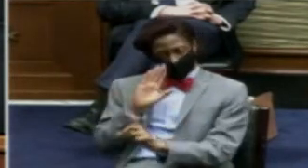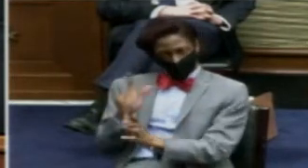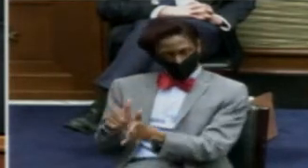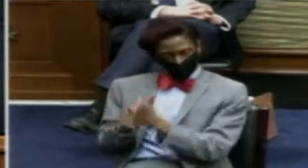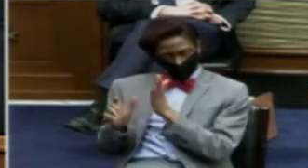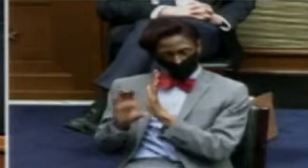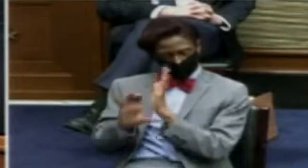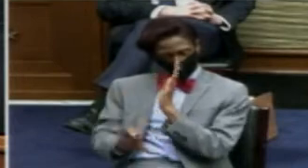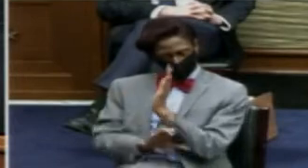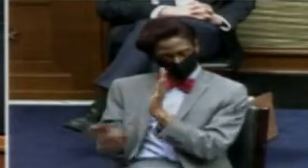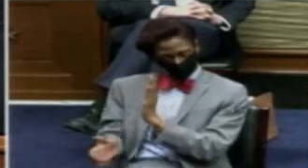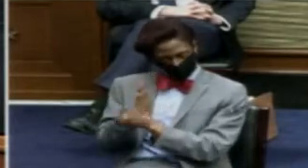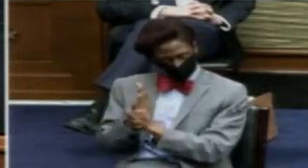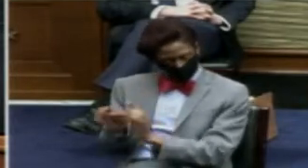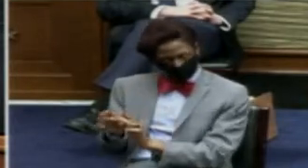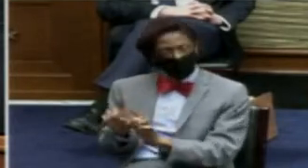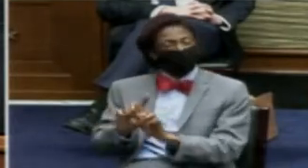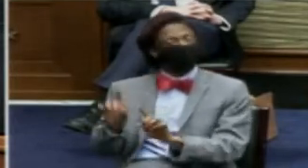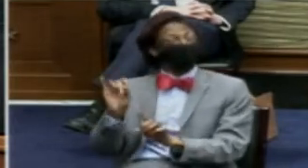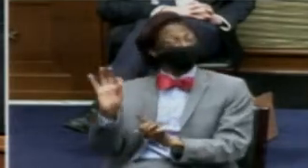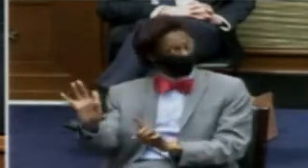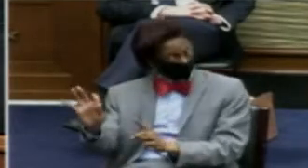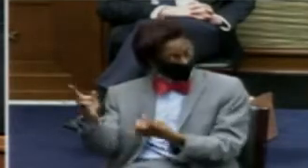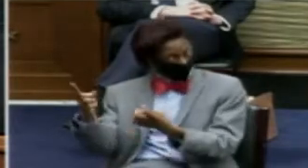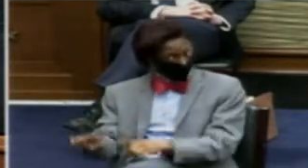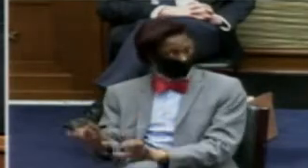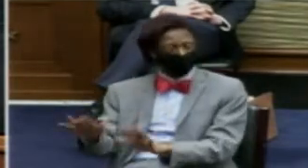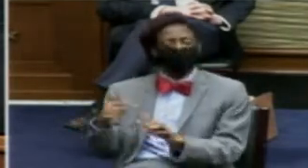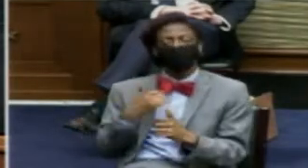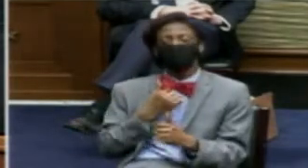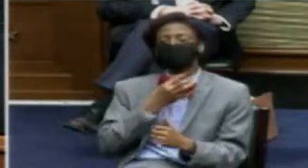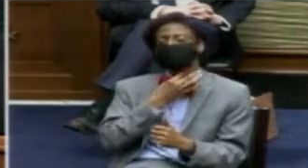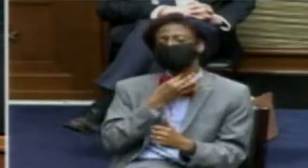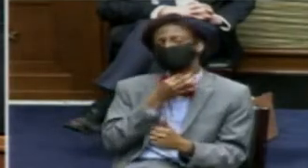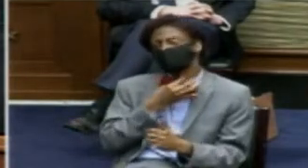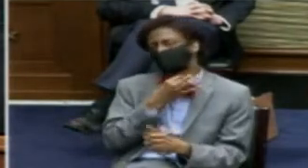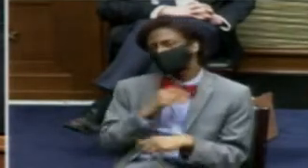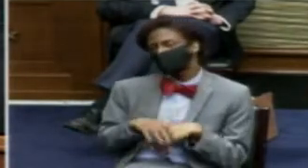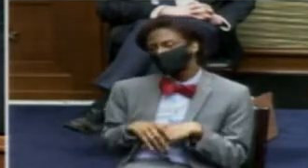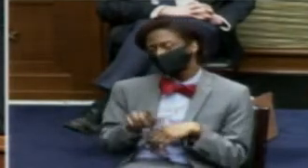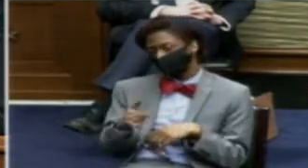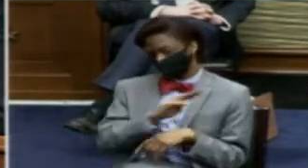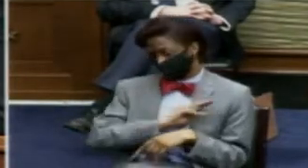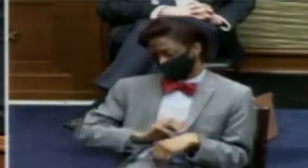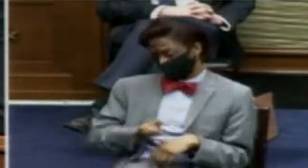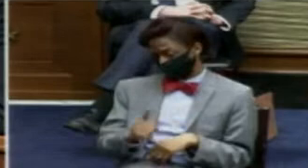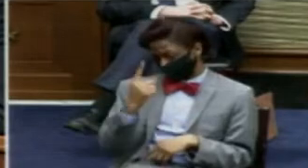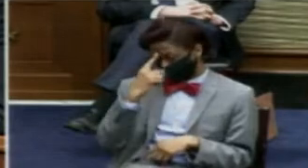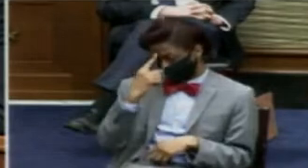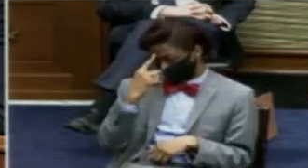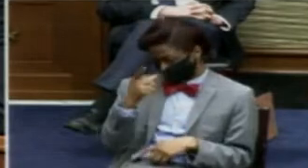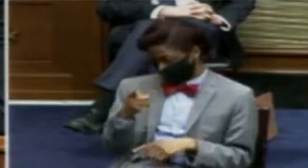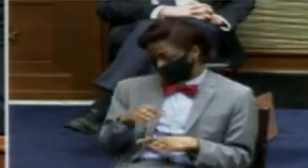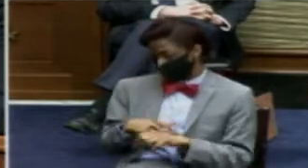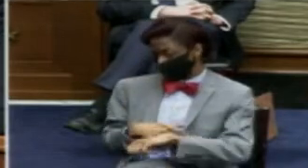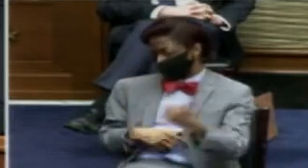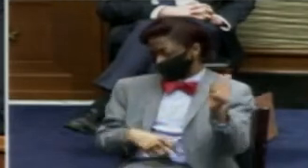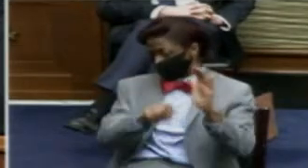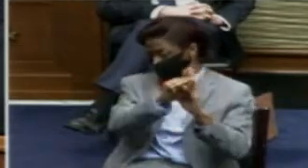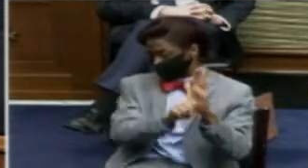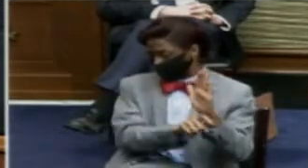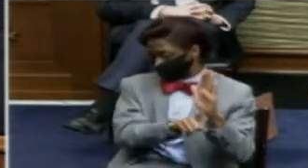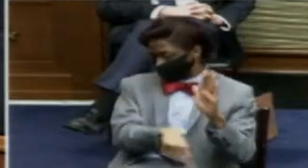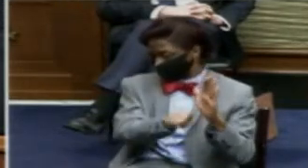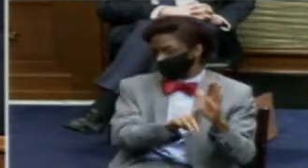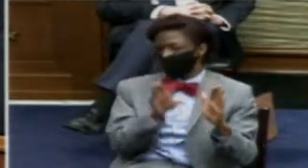constitutional amendment. But if that were to happen, I wonder, Mayor, do you think this would lead other states to